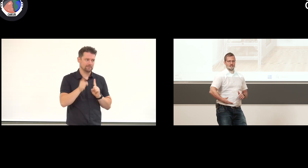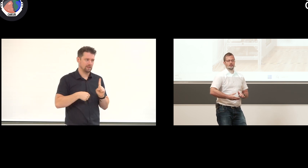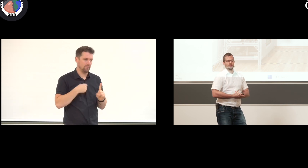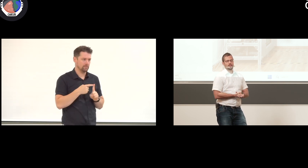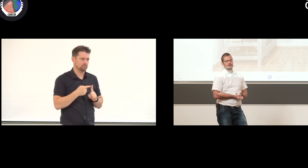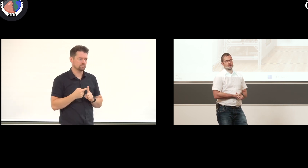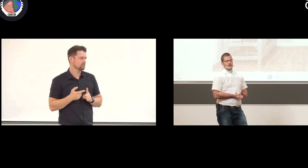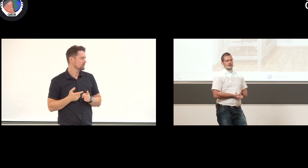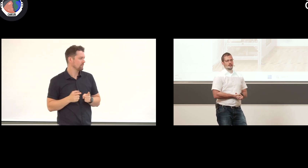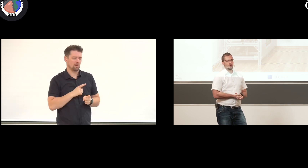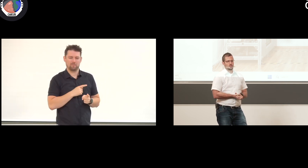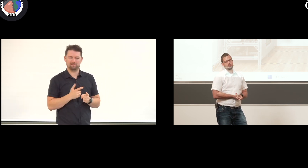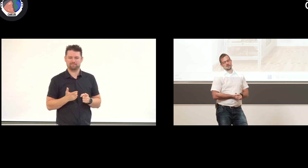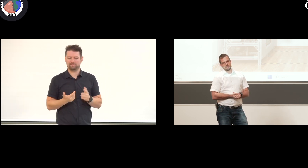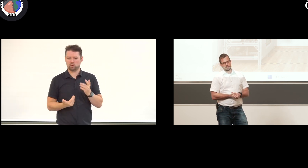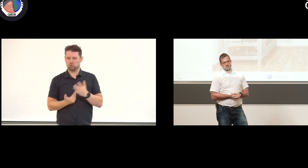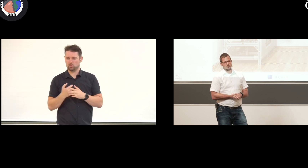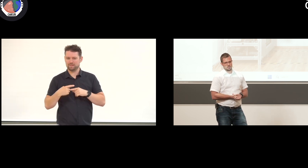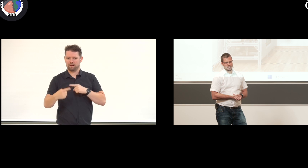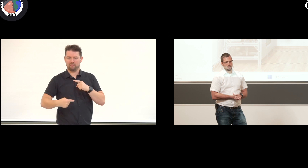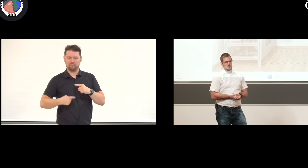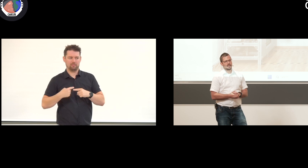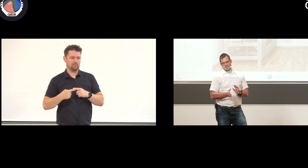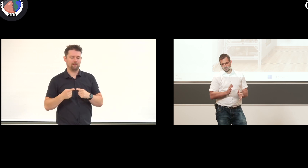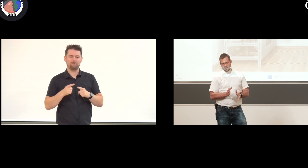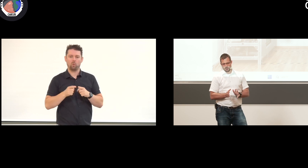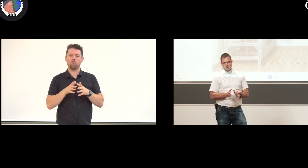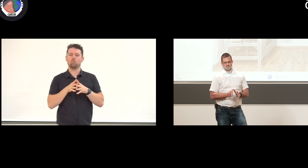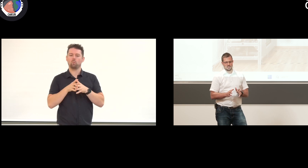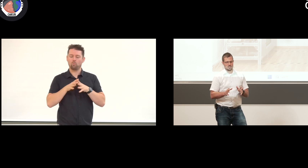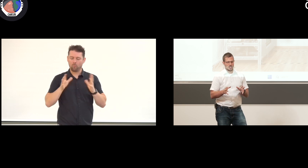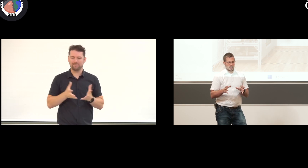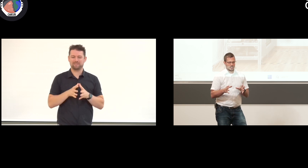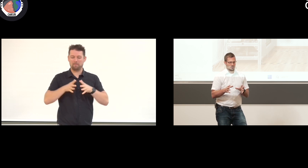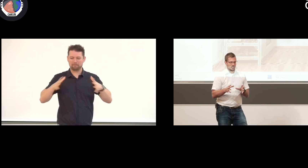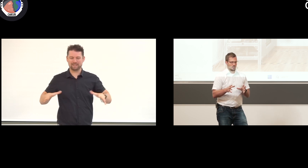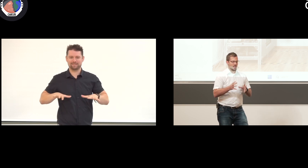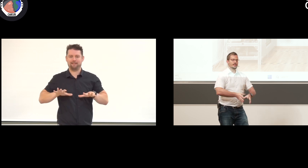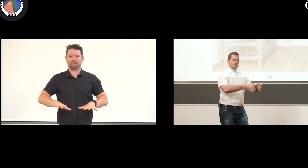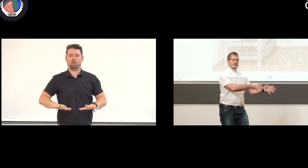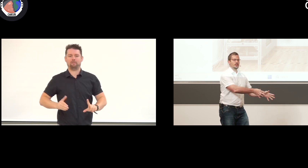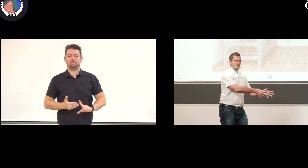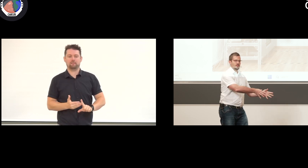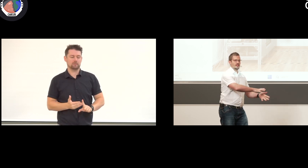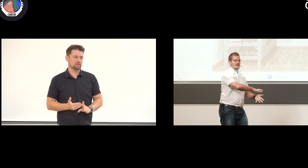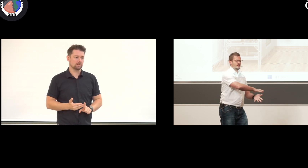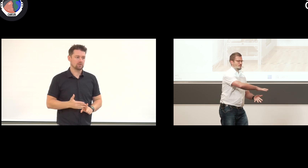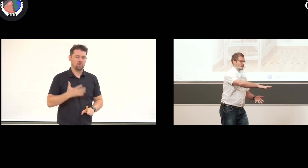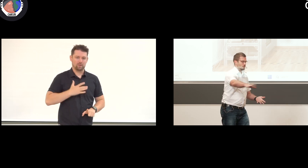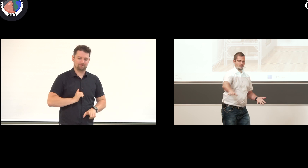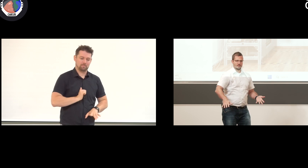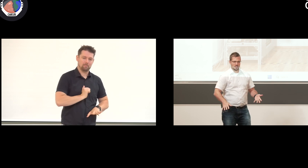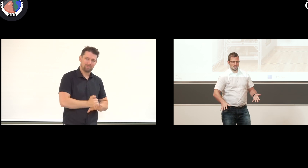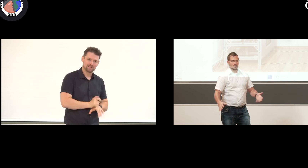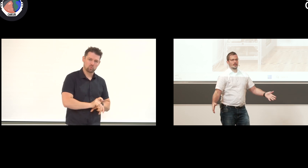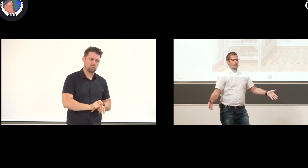with a new cycle, basically. Also in preparation for the world's biggest analog, there have been some talks that we can do like a basic course that is